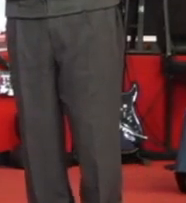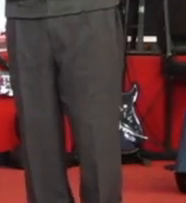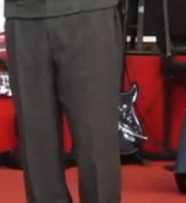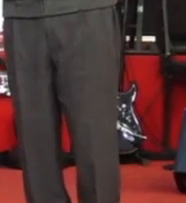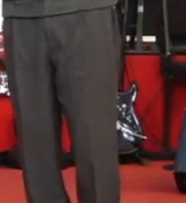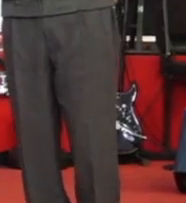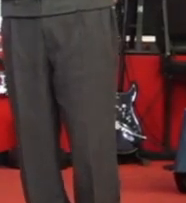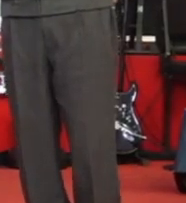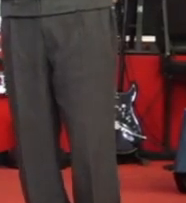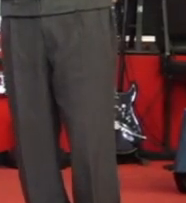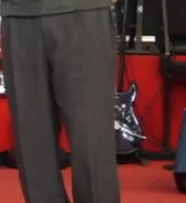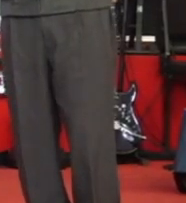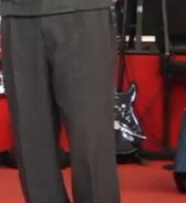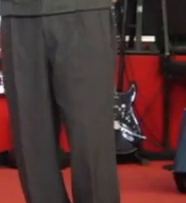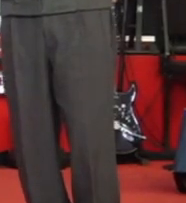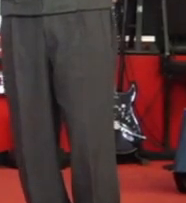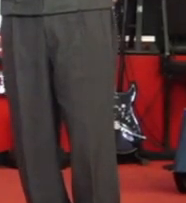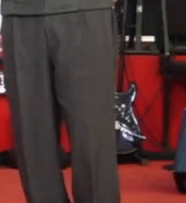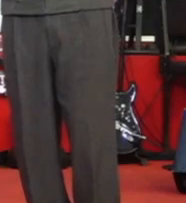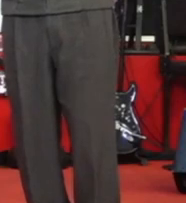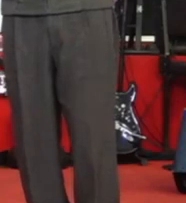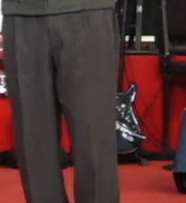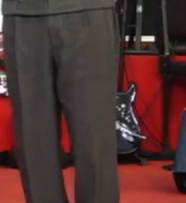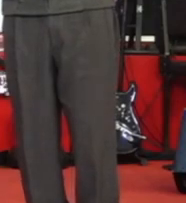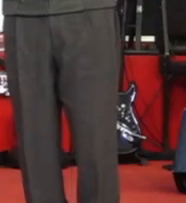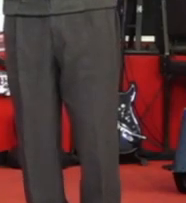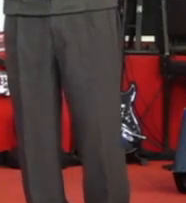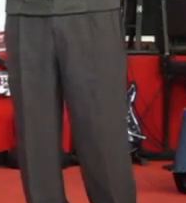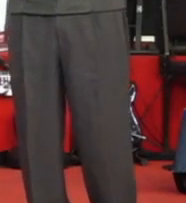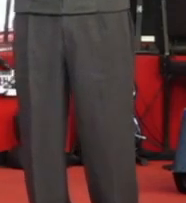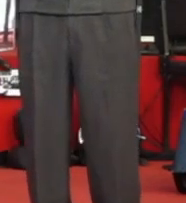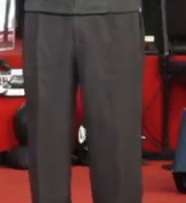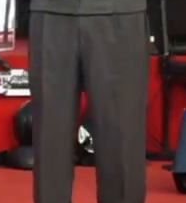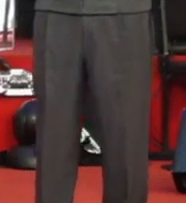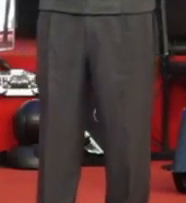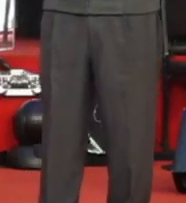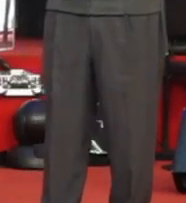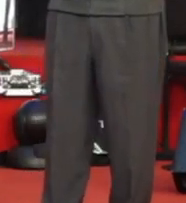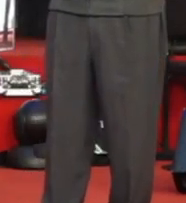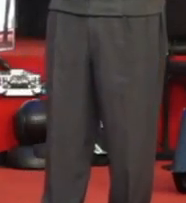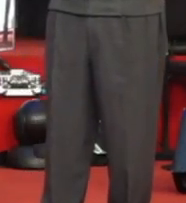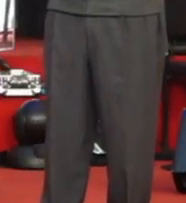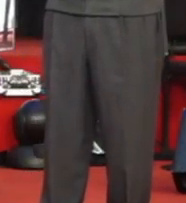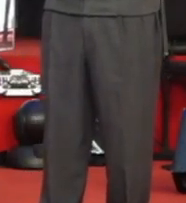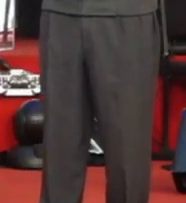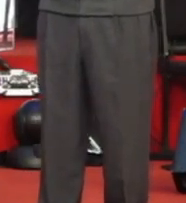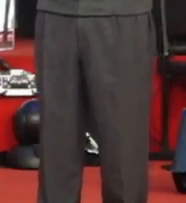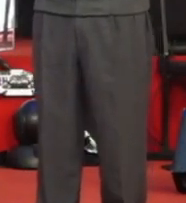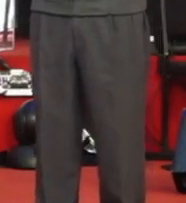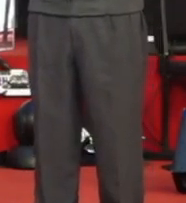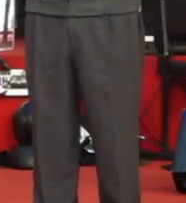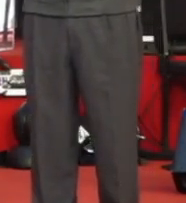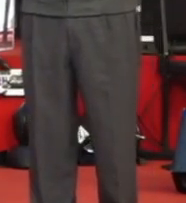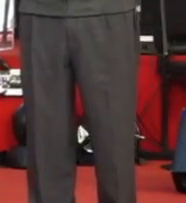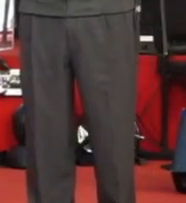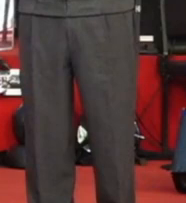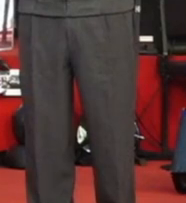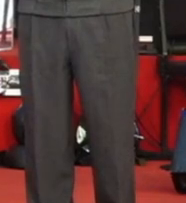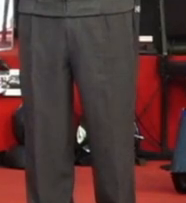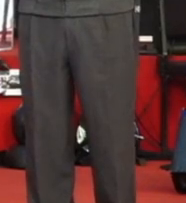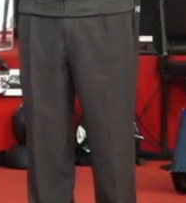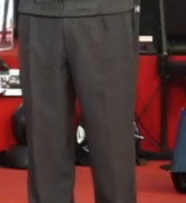us from a worm to a haru. Kwamba Mungu anatubadilisha toka kwa mdudu hadi kwa halu. But there is this